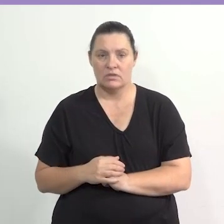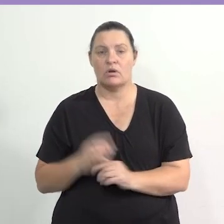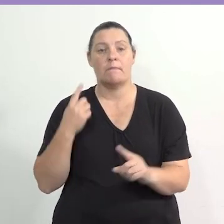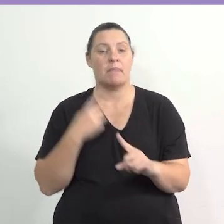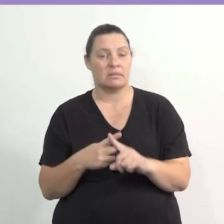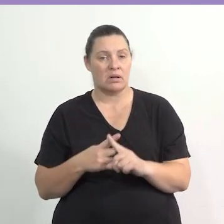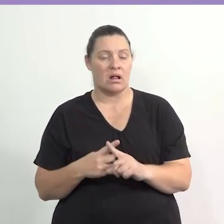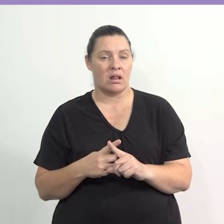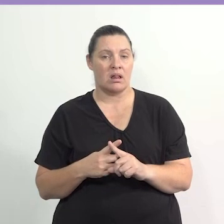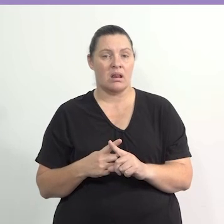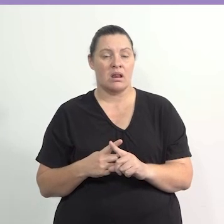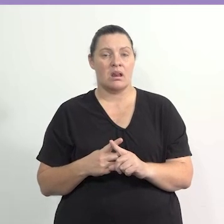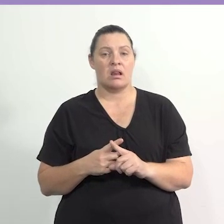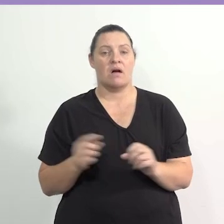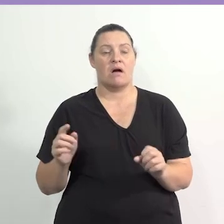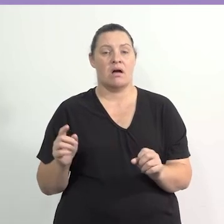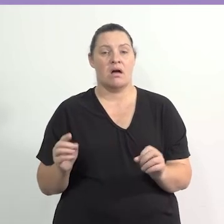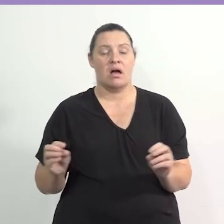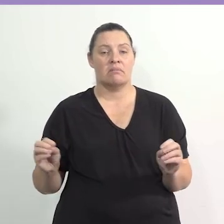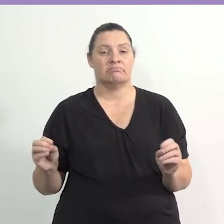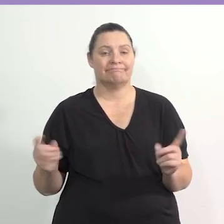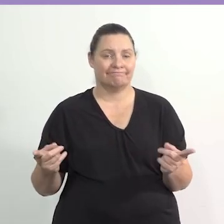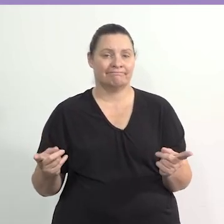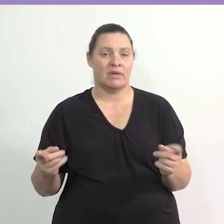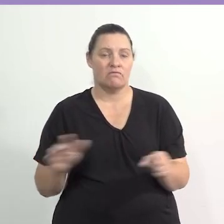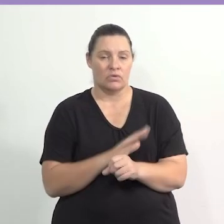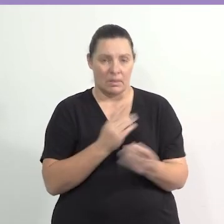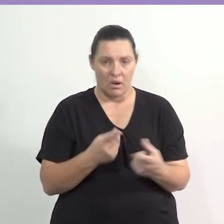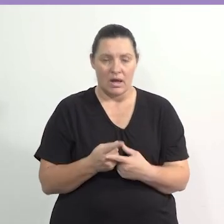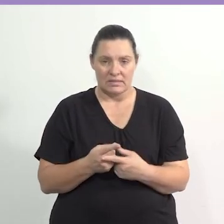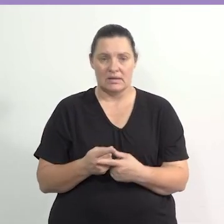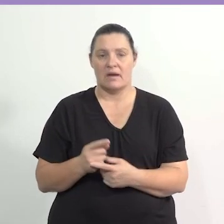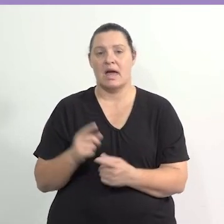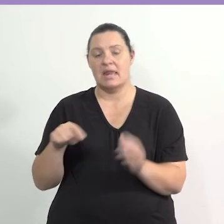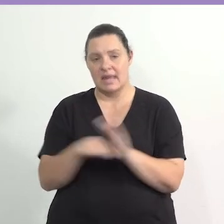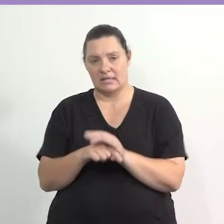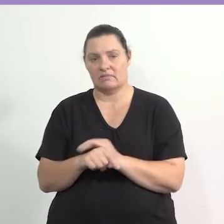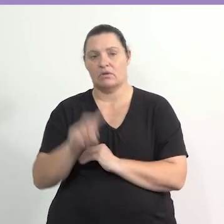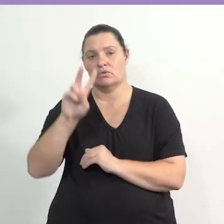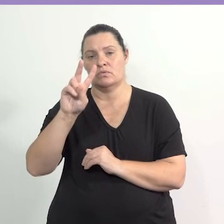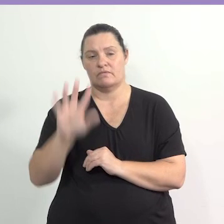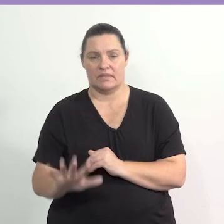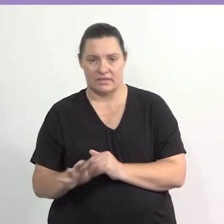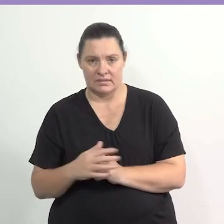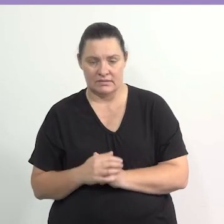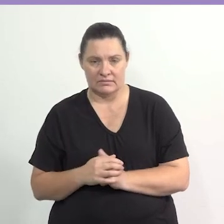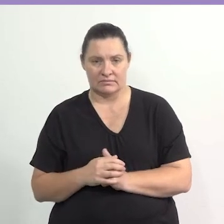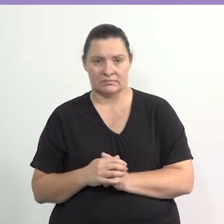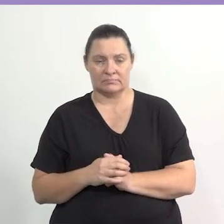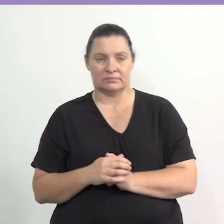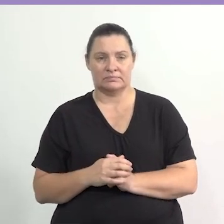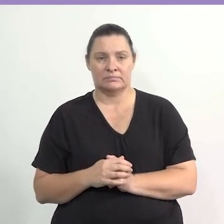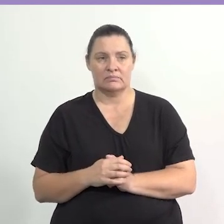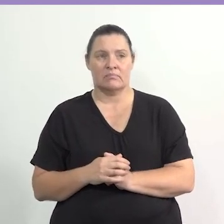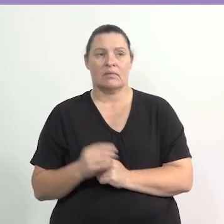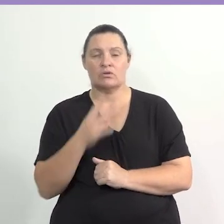the multiplicative inverse of a negative 5 halves is a negative 2/5. Okay,